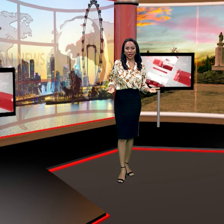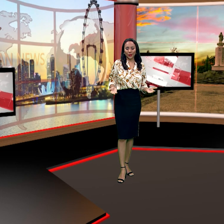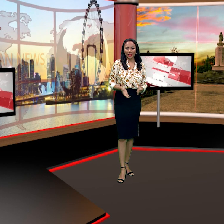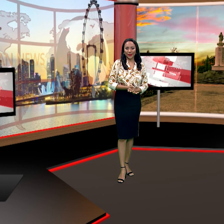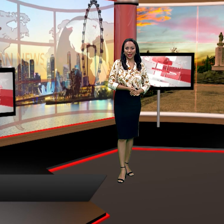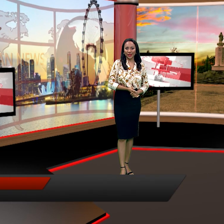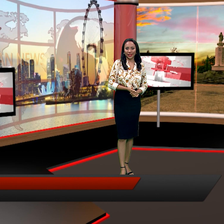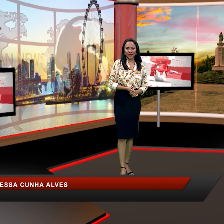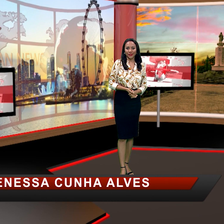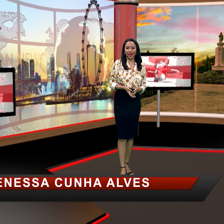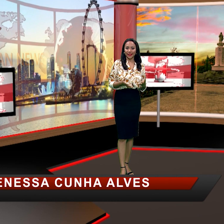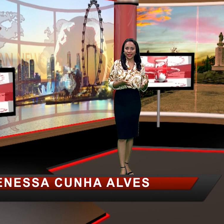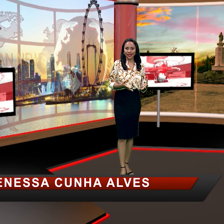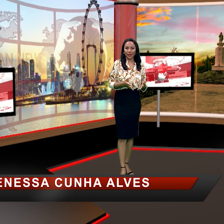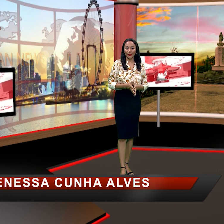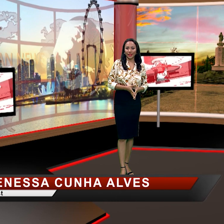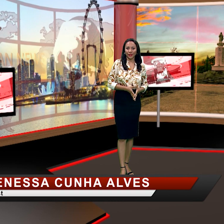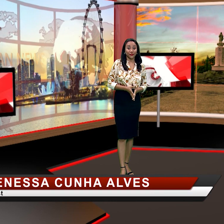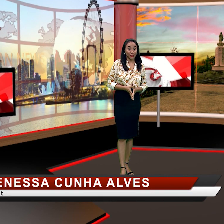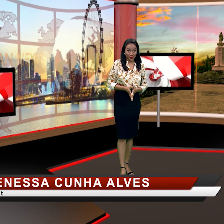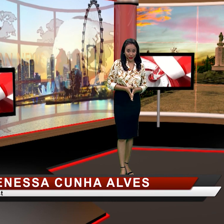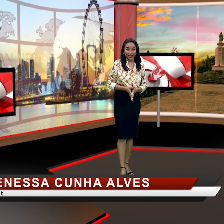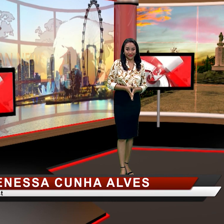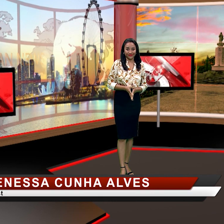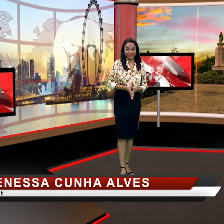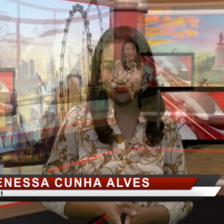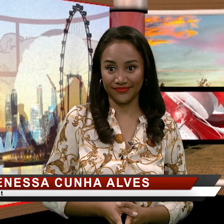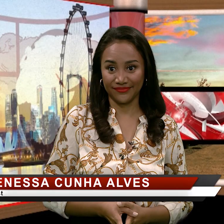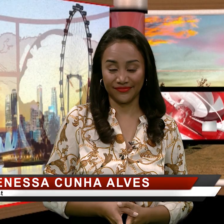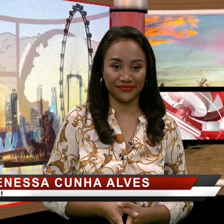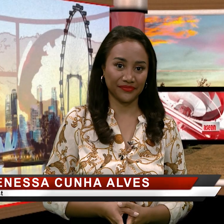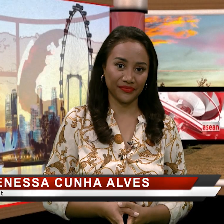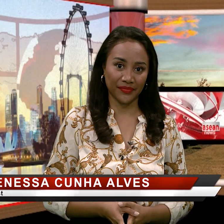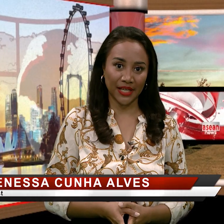Hello everyone, welcome back to ASEAN News, and this is the compilation of the news for today.